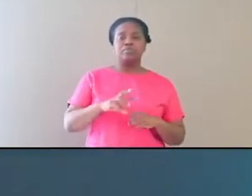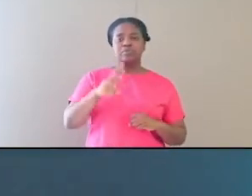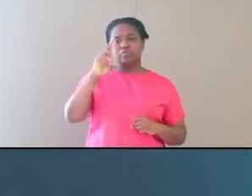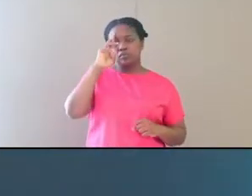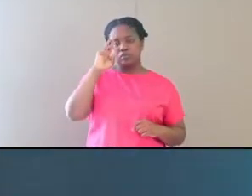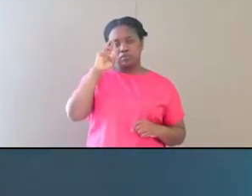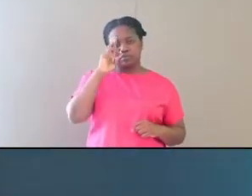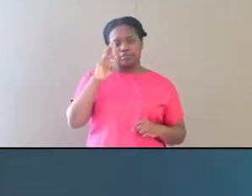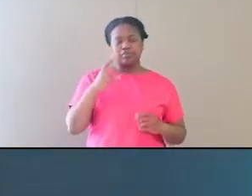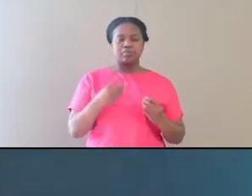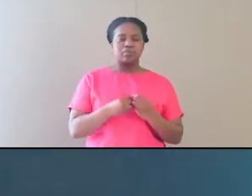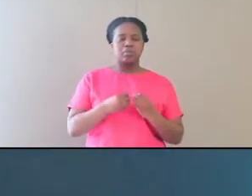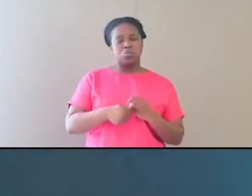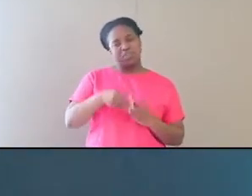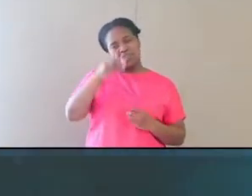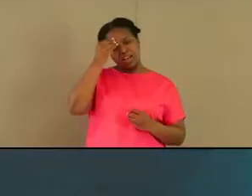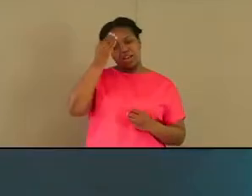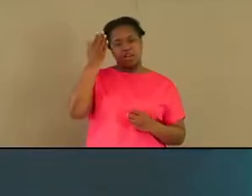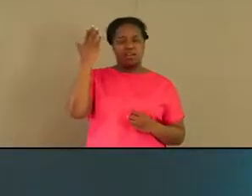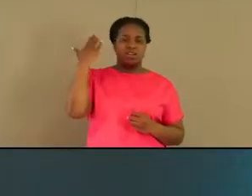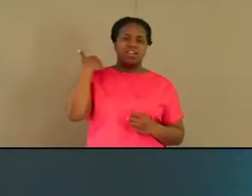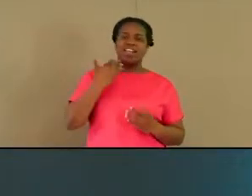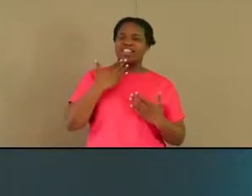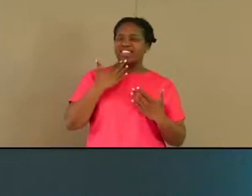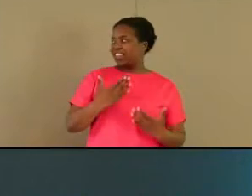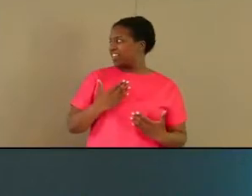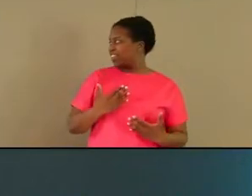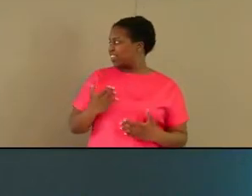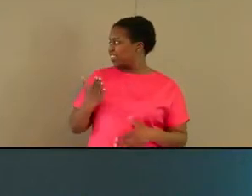the lessons that we've learned from the past. Thank you, Paula.